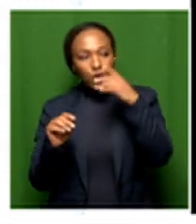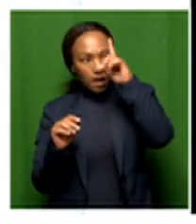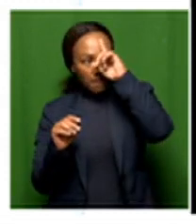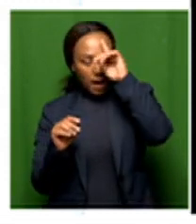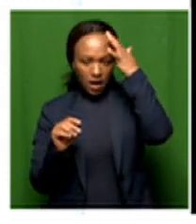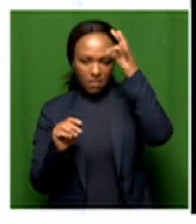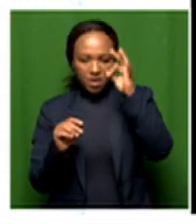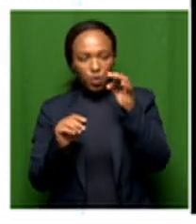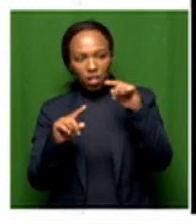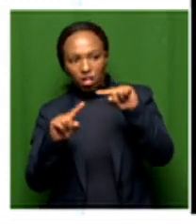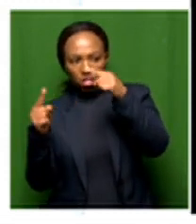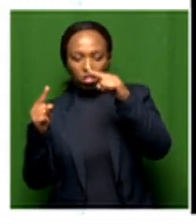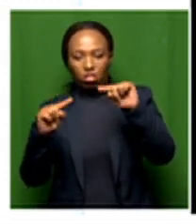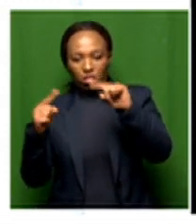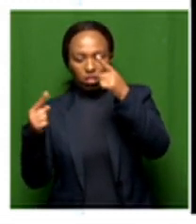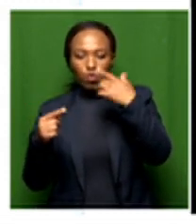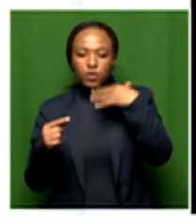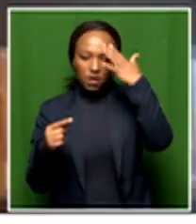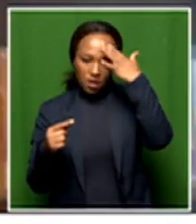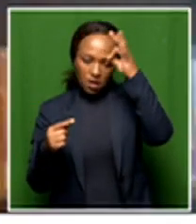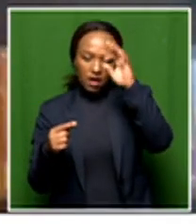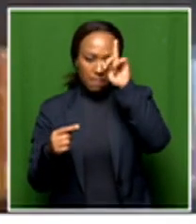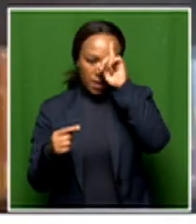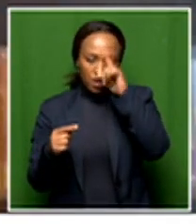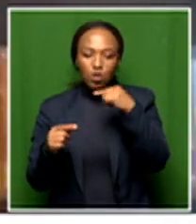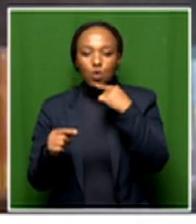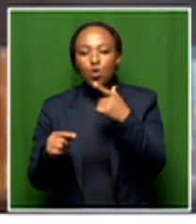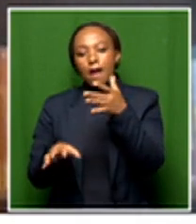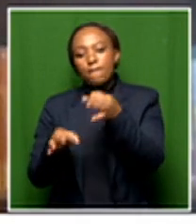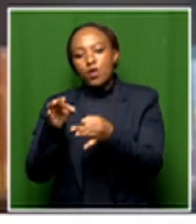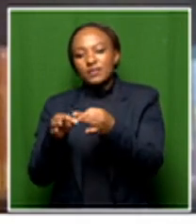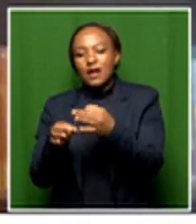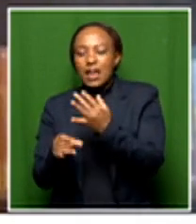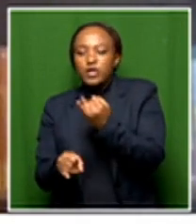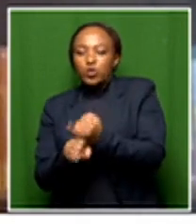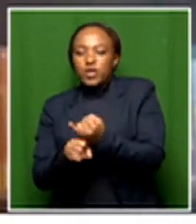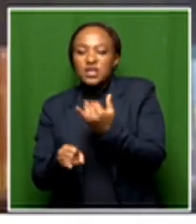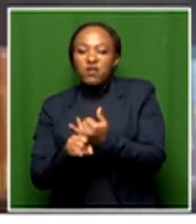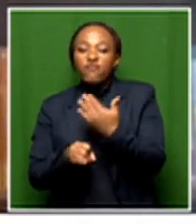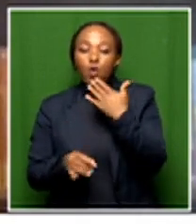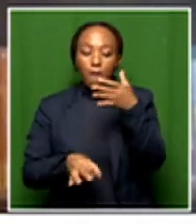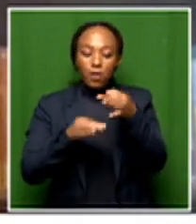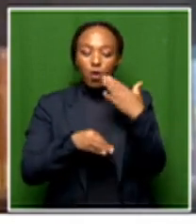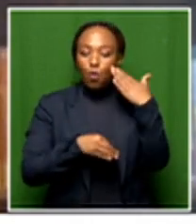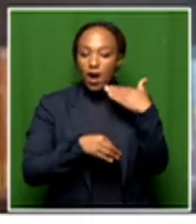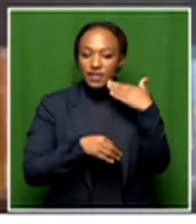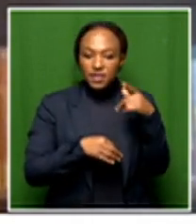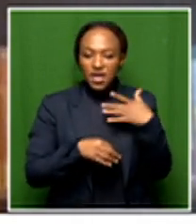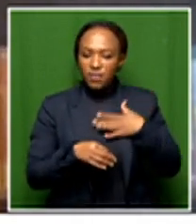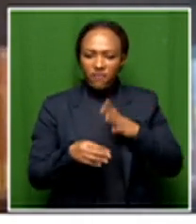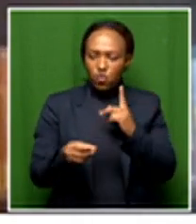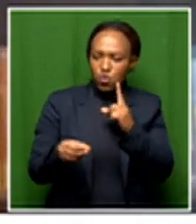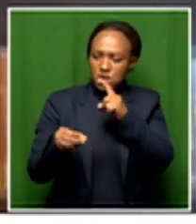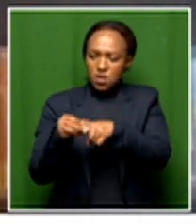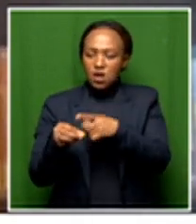That's what it's going to do. So in other words, it will become a political insurance for conservative whites in South Africa. Those who don't want to join